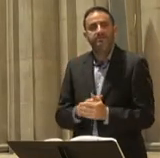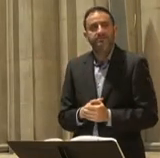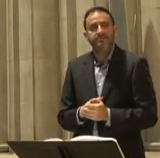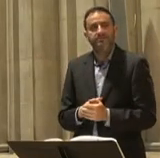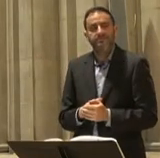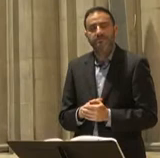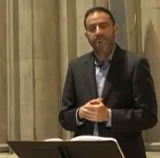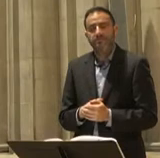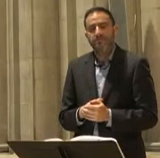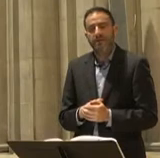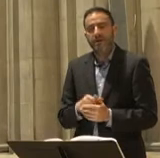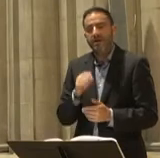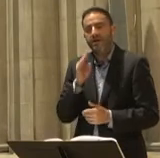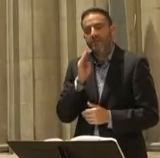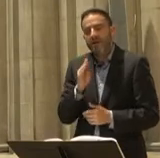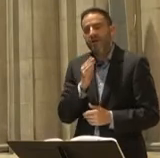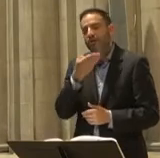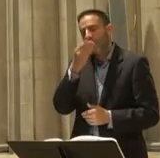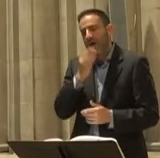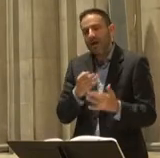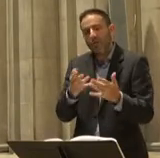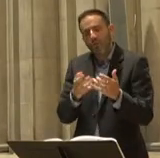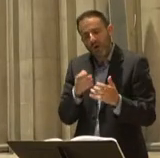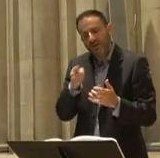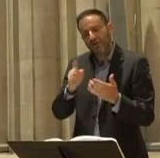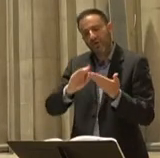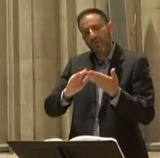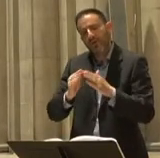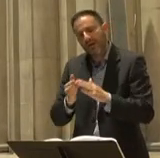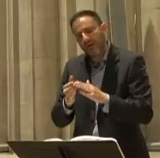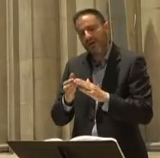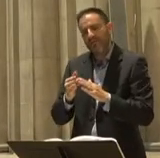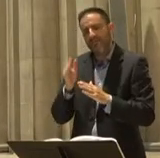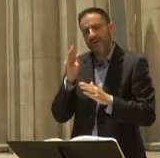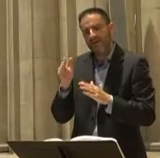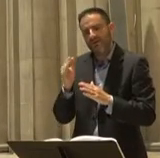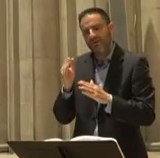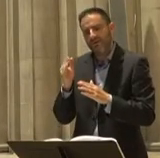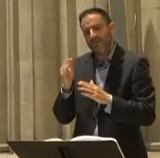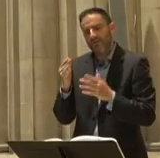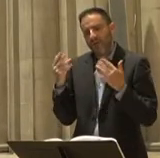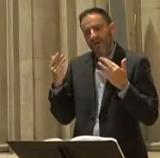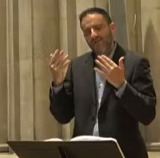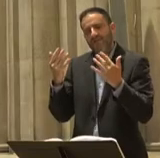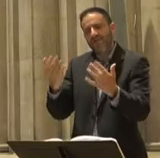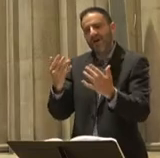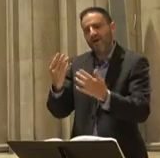Be who God meant you to be, and you will set the world on fire.